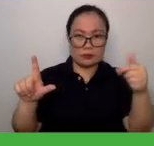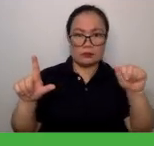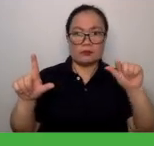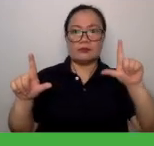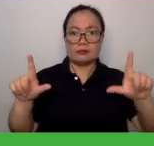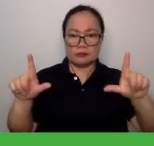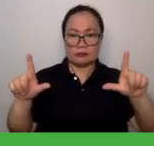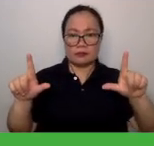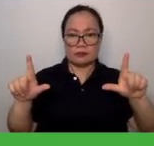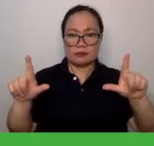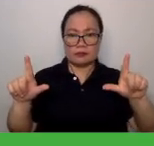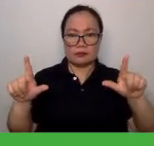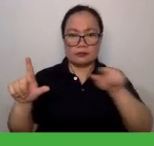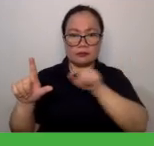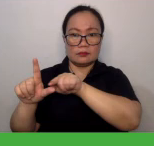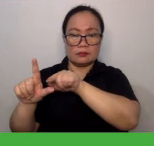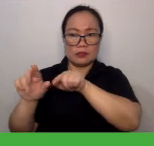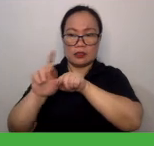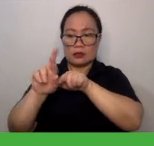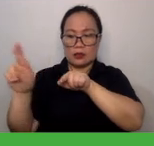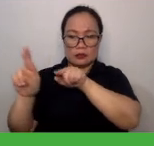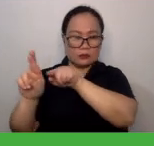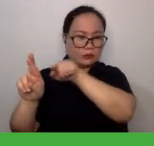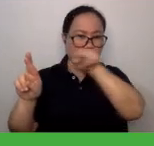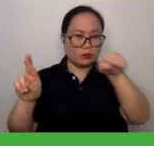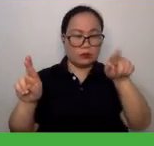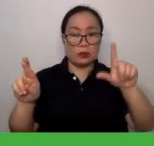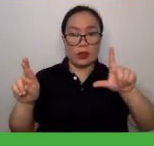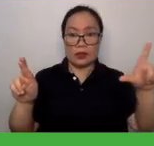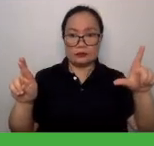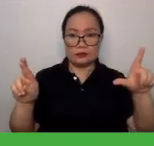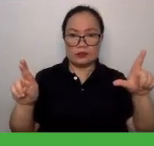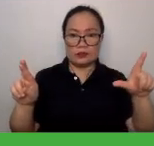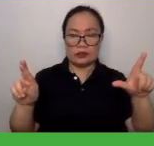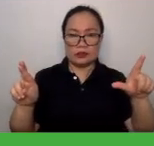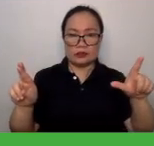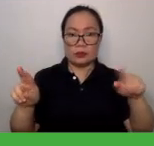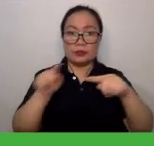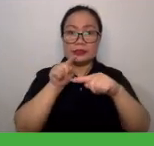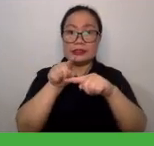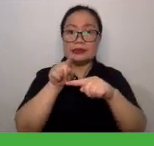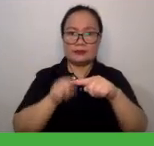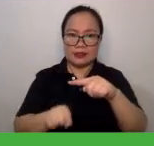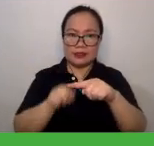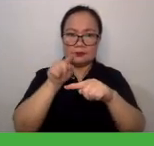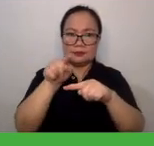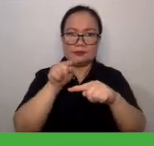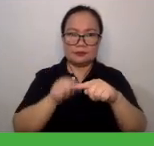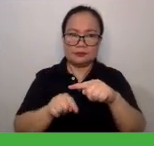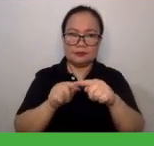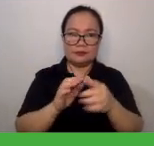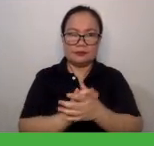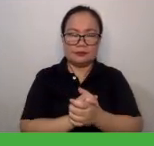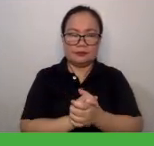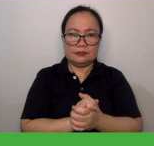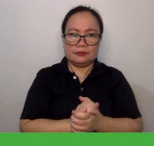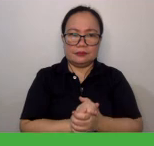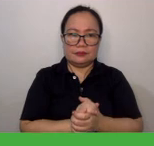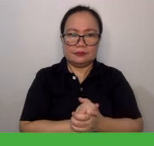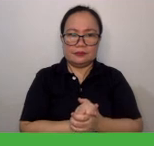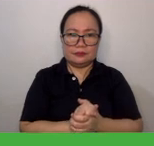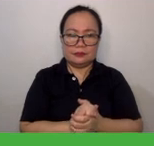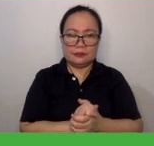Magko-convert tayo to liters, from liters to gallon. So, ibig sabihin, we're going to divide.